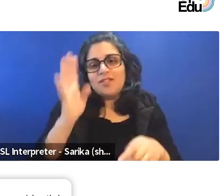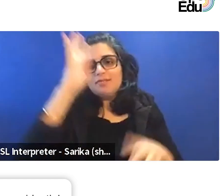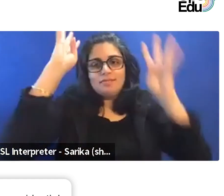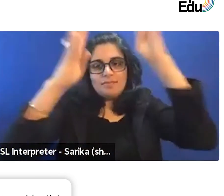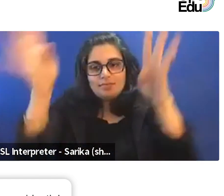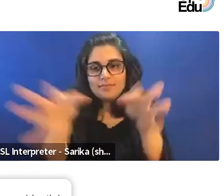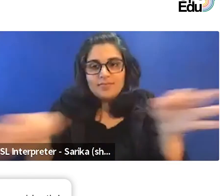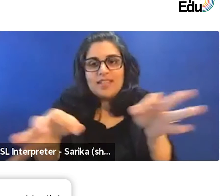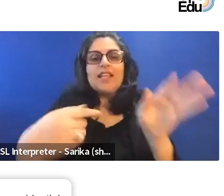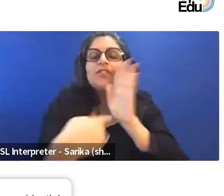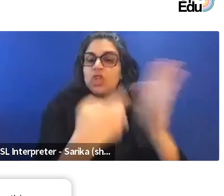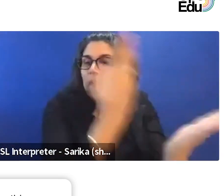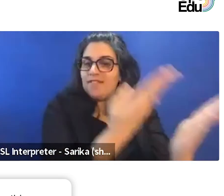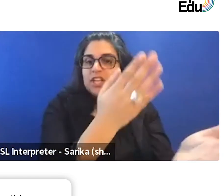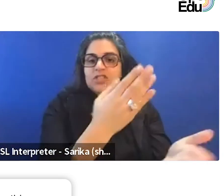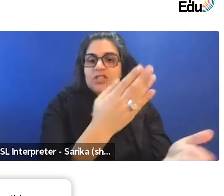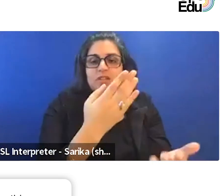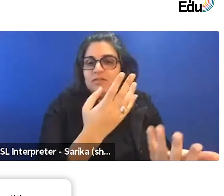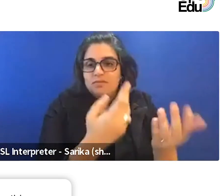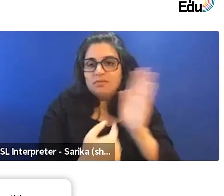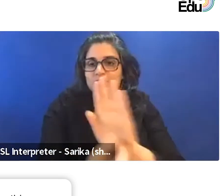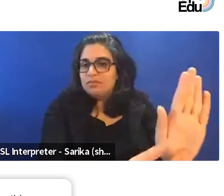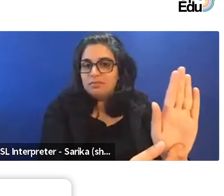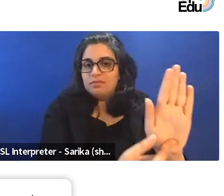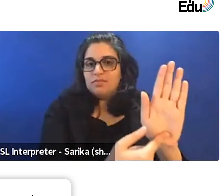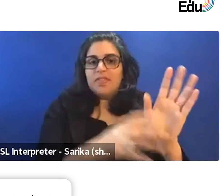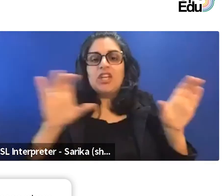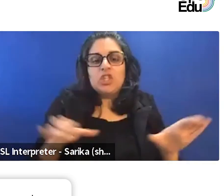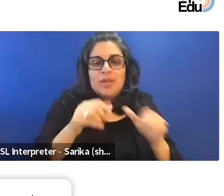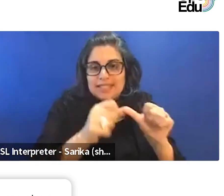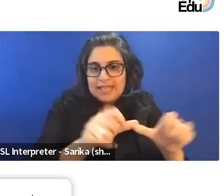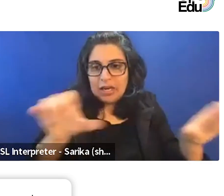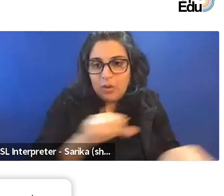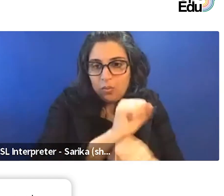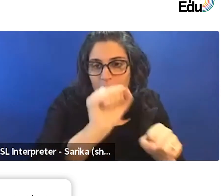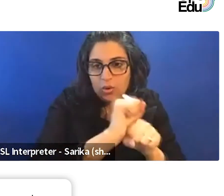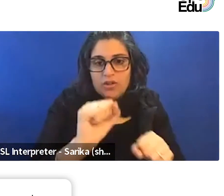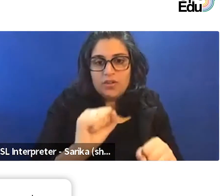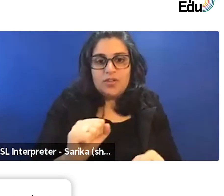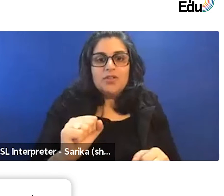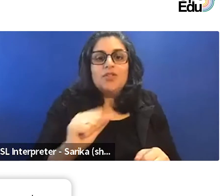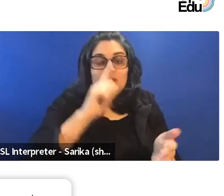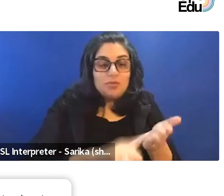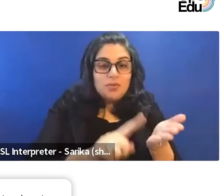show evidential proof that they are actually doing things in a sustainable way. So it's having researchers and